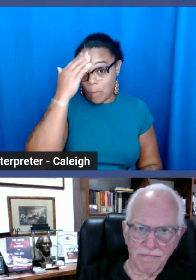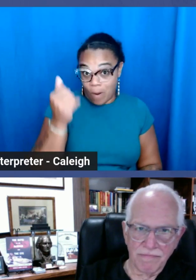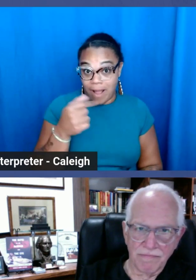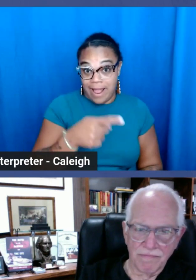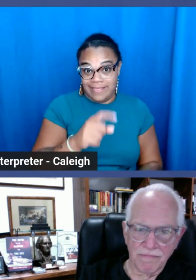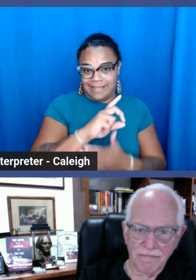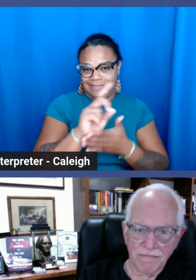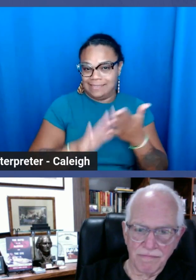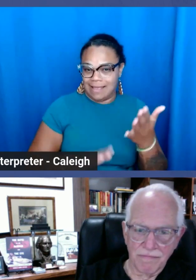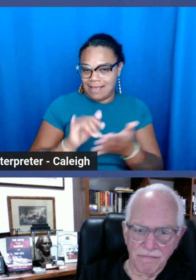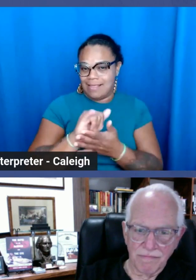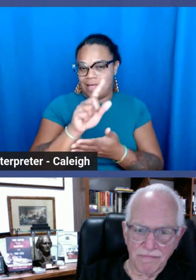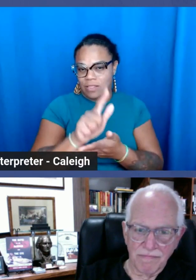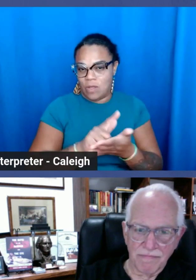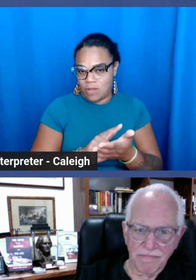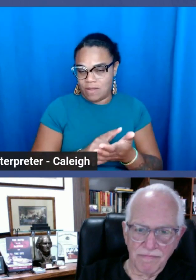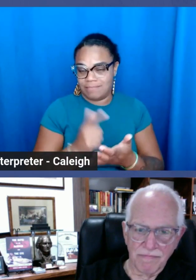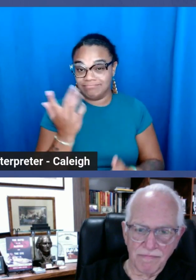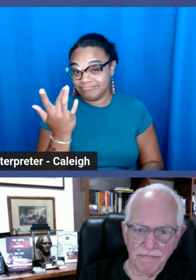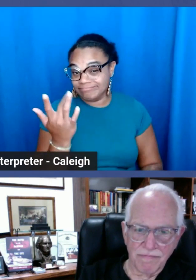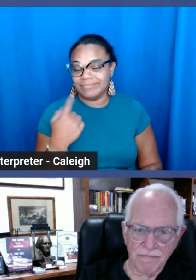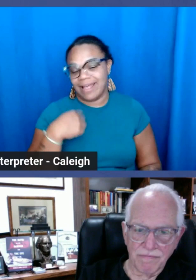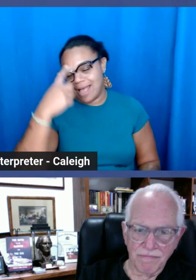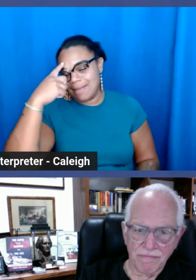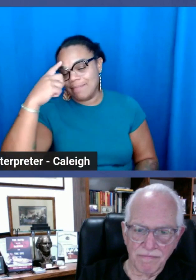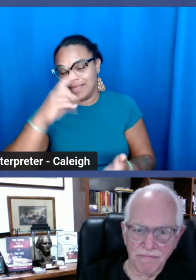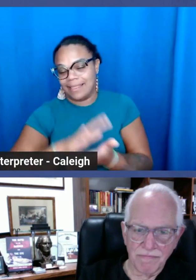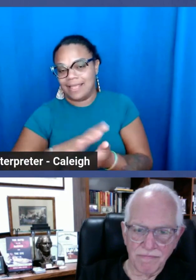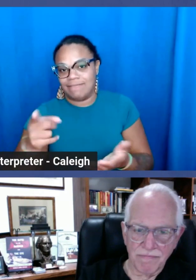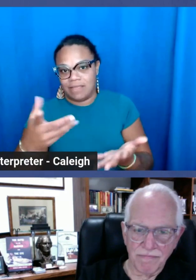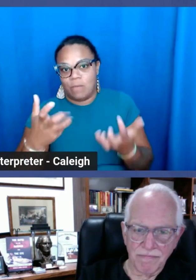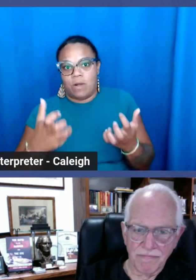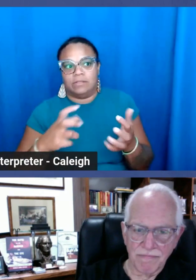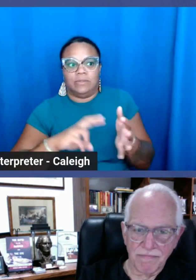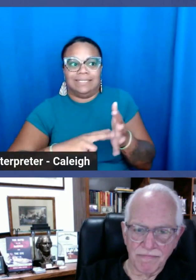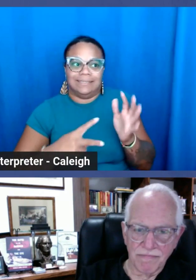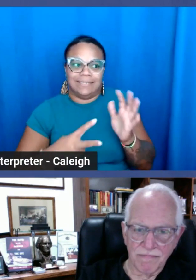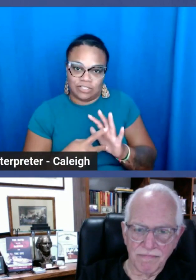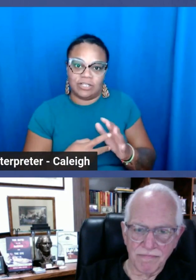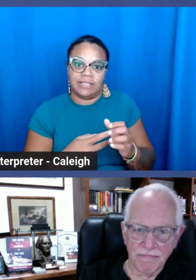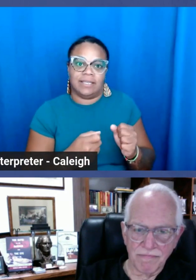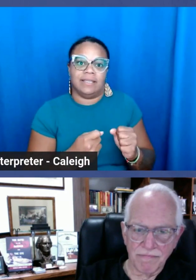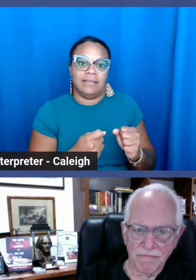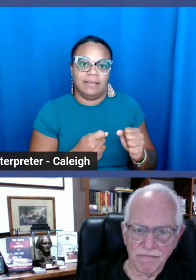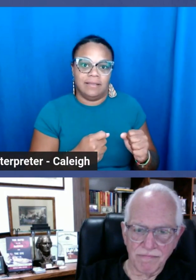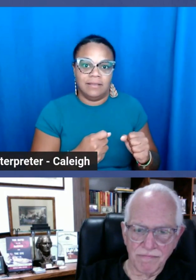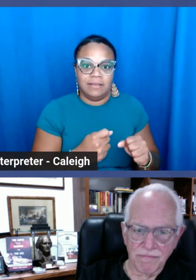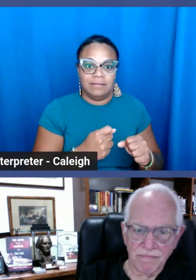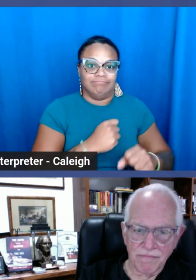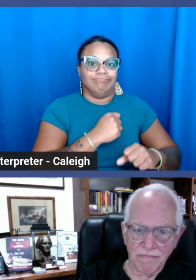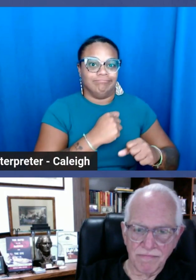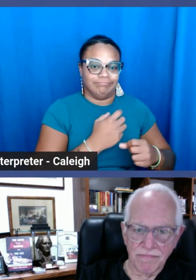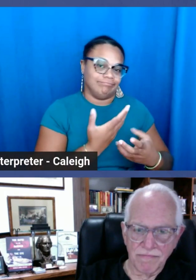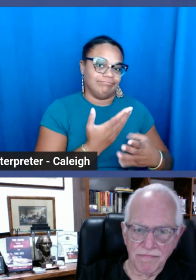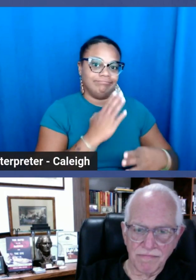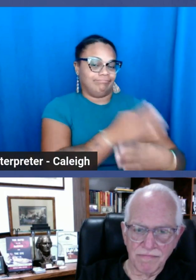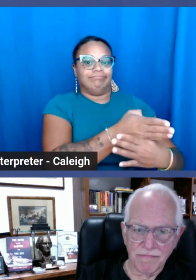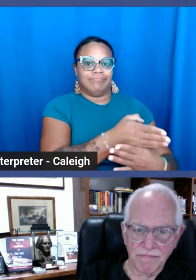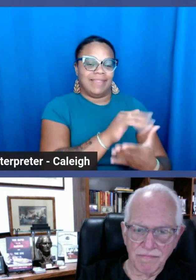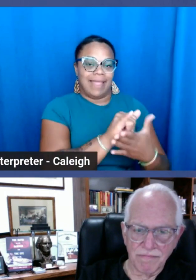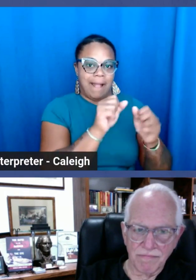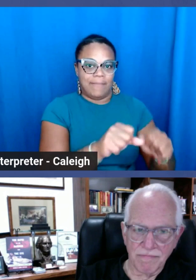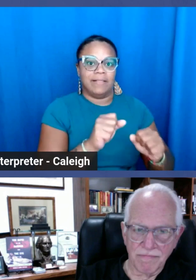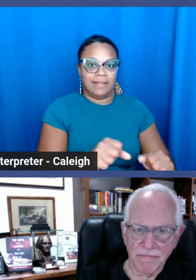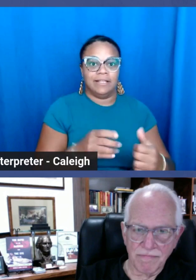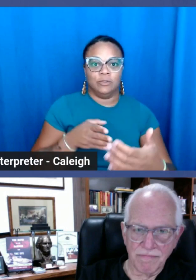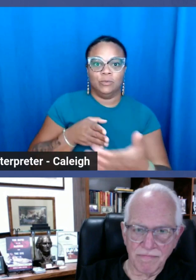way, I believe, is to intentionally frustrate the ability to bring a constitutional challenge to